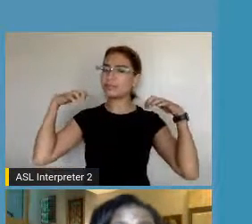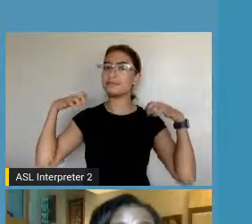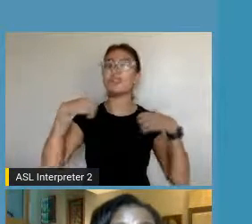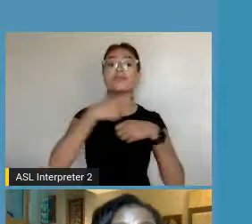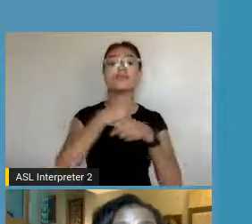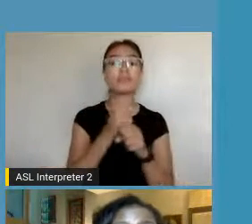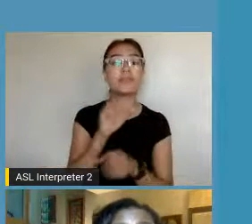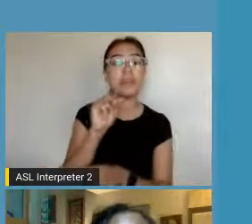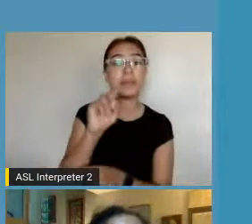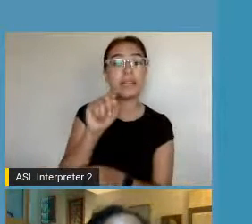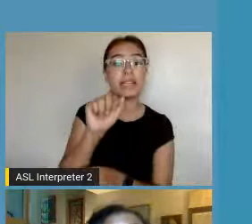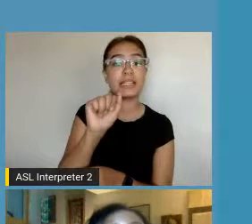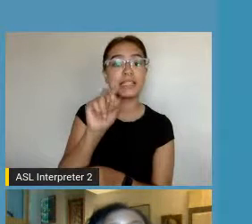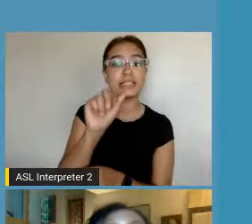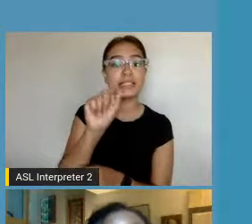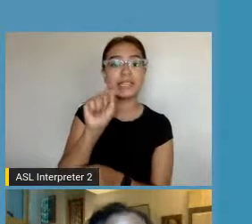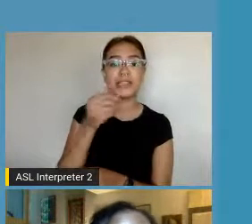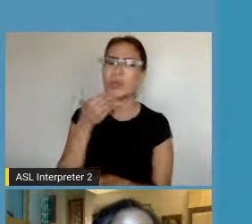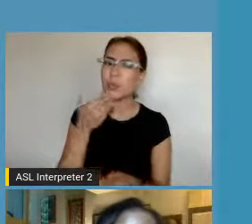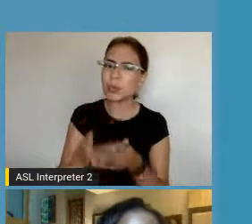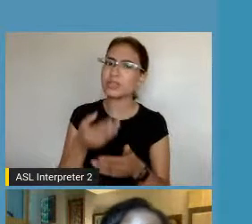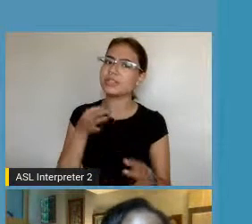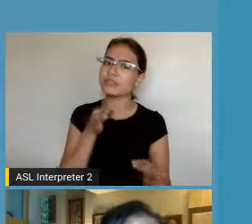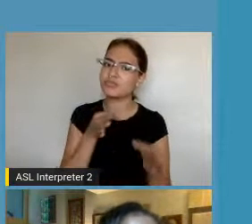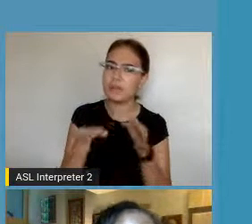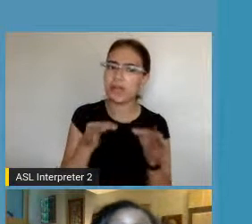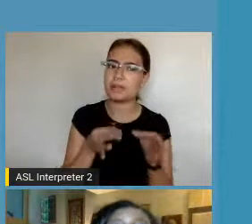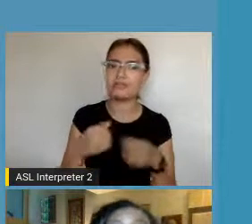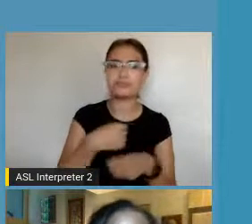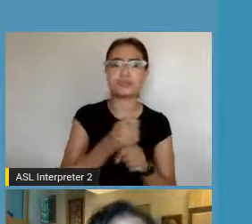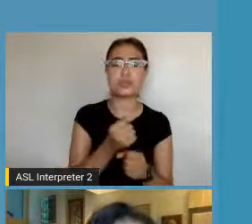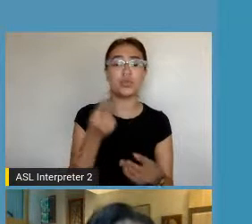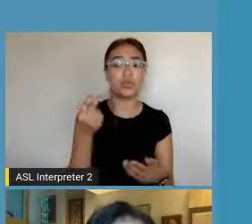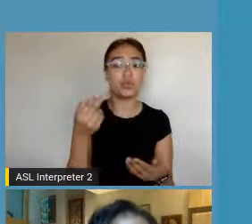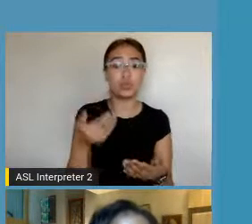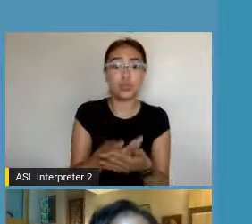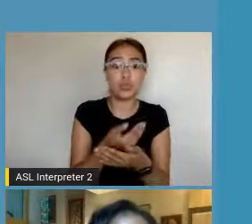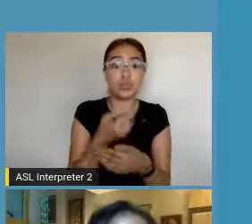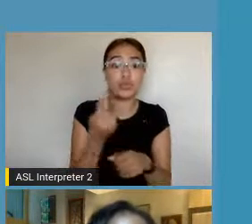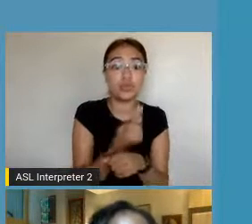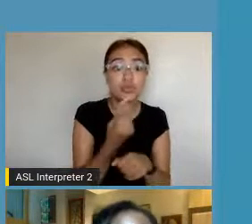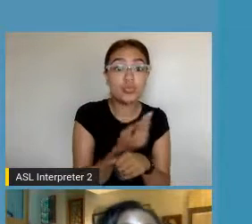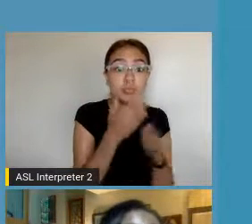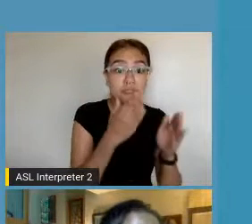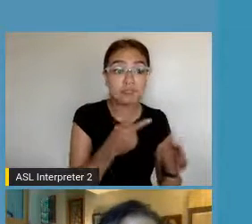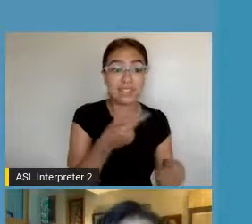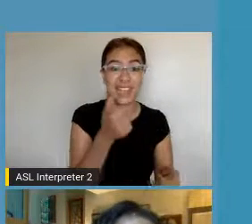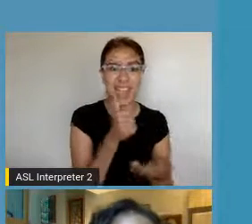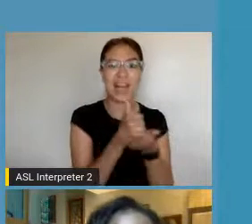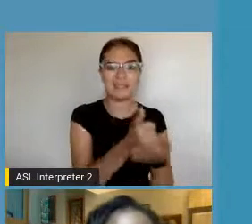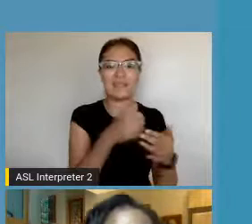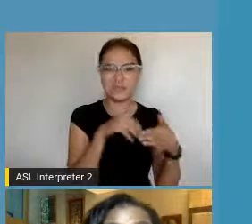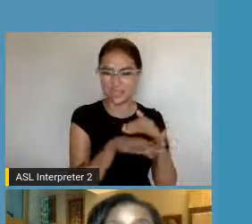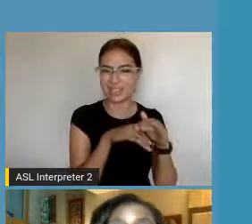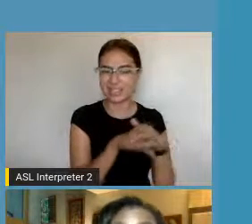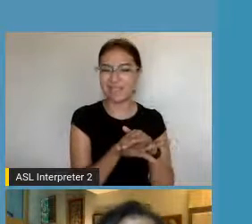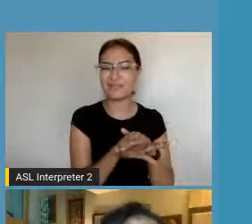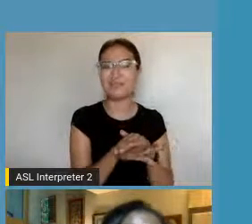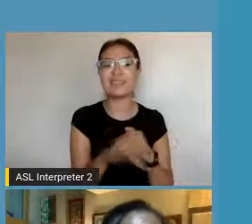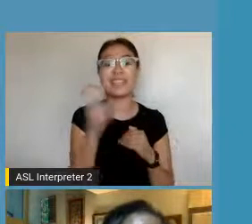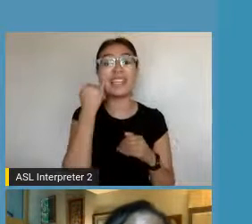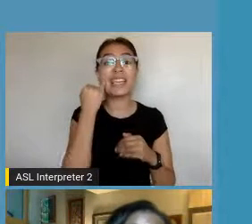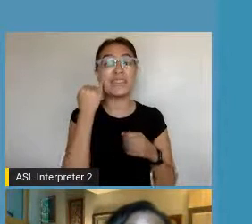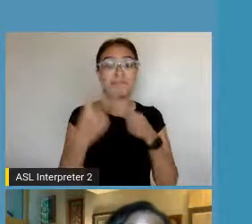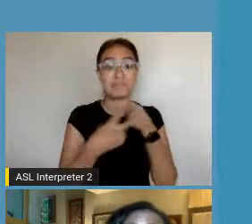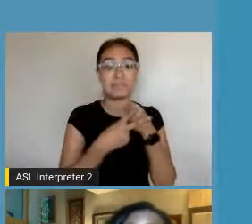well described, that you are creating new users and you're helping them with accessibility. If preservation is an issue, you